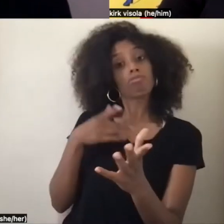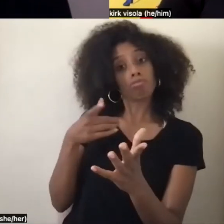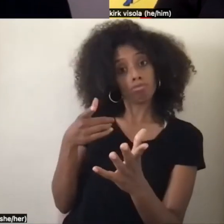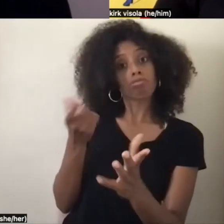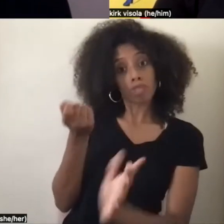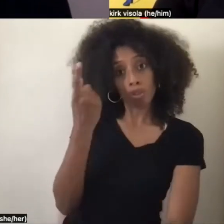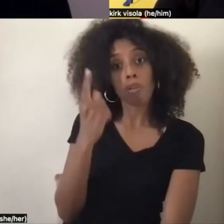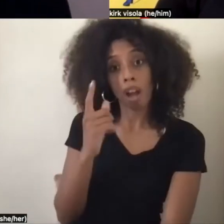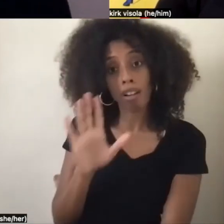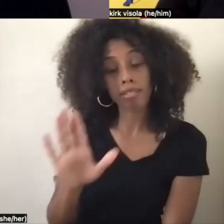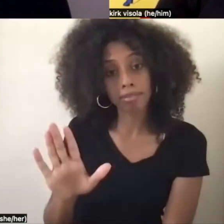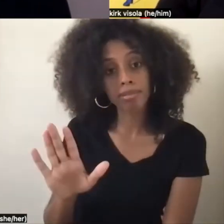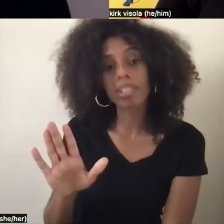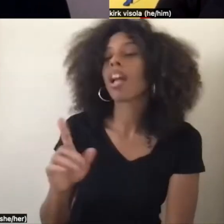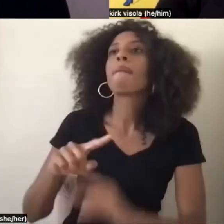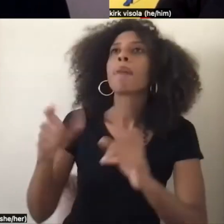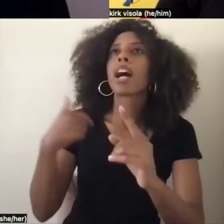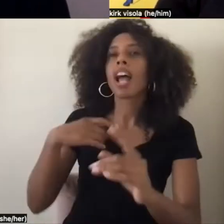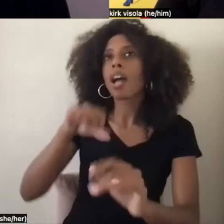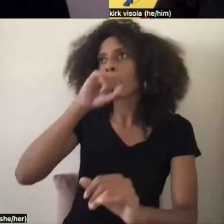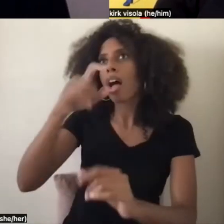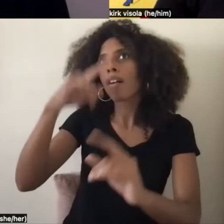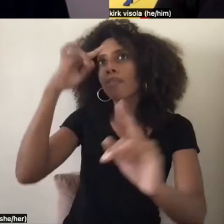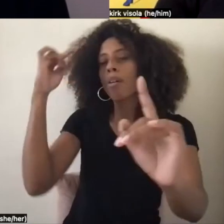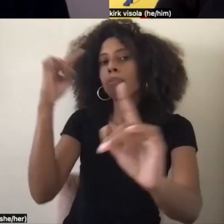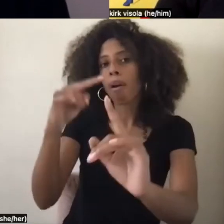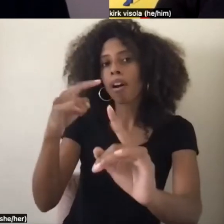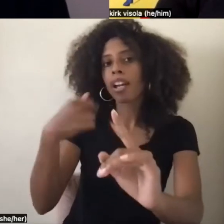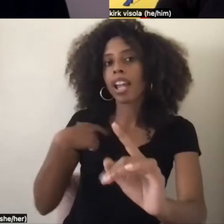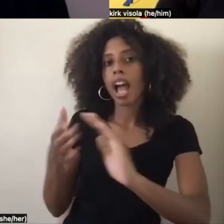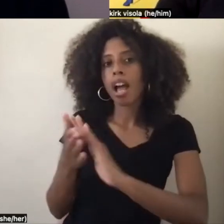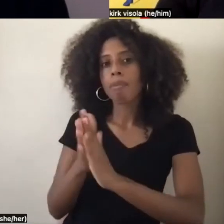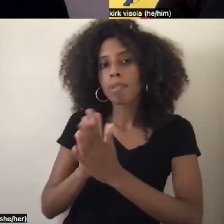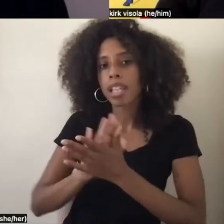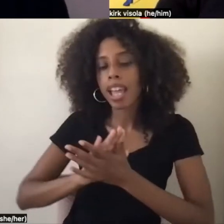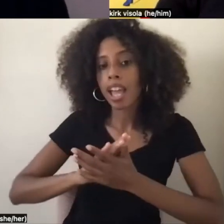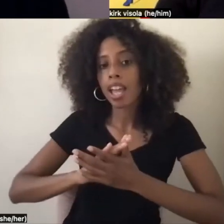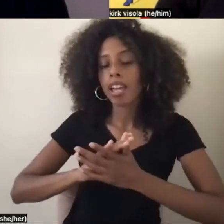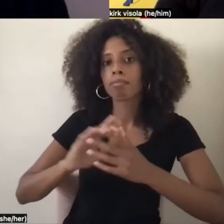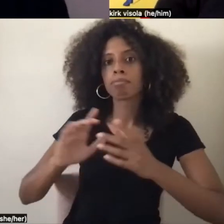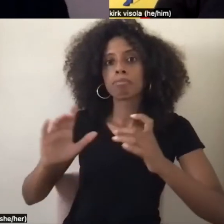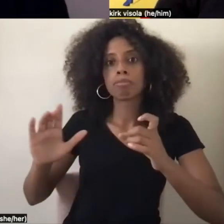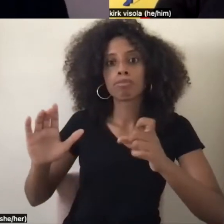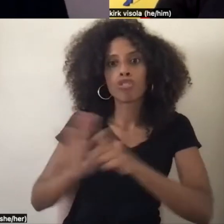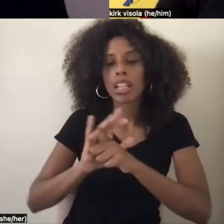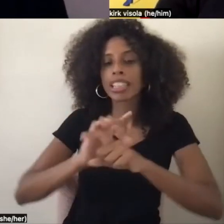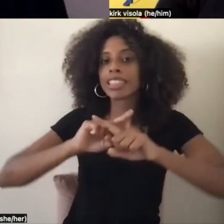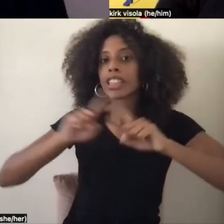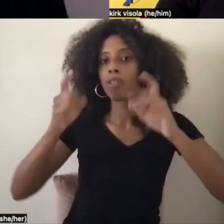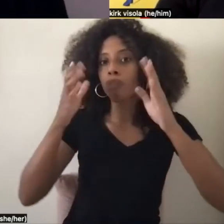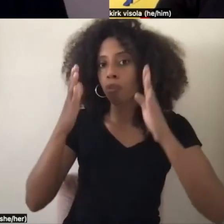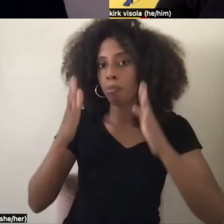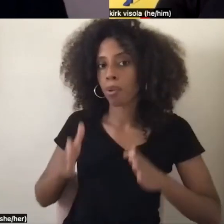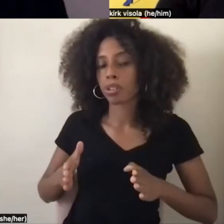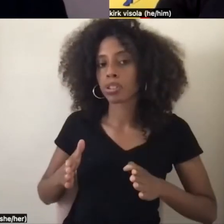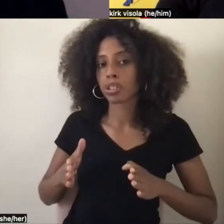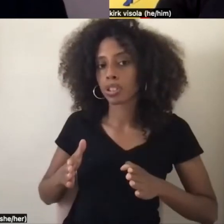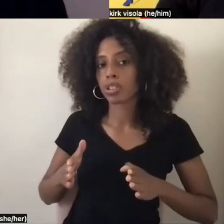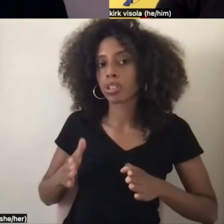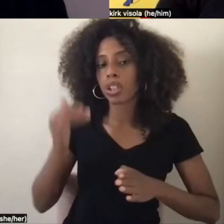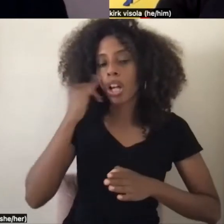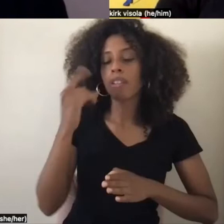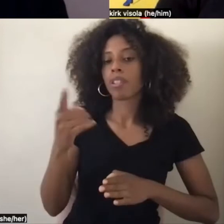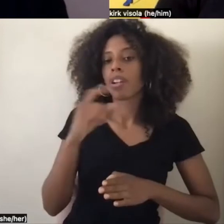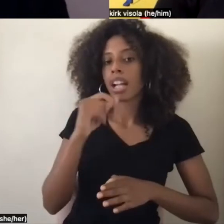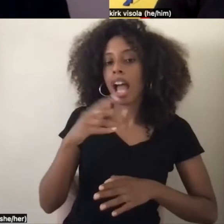I love the point of I became a whole different person. So if you are not setting boundaries